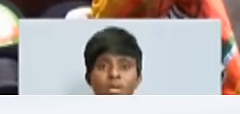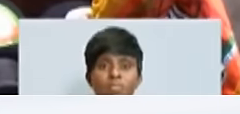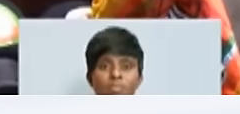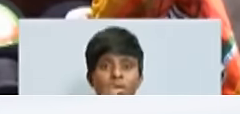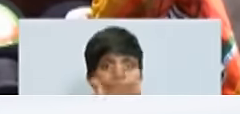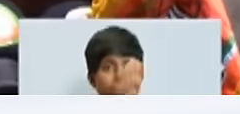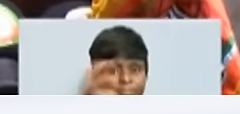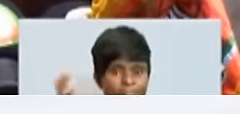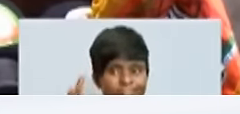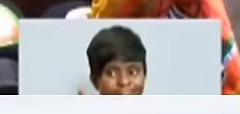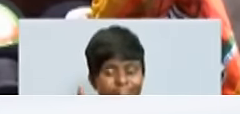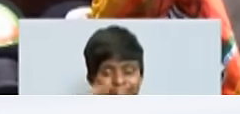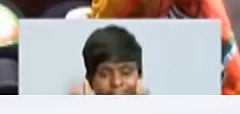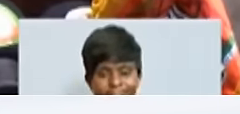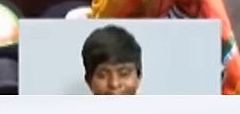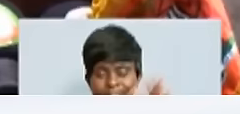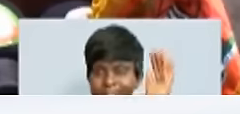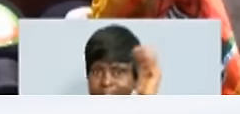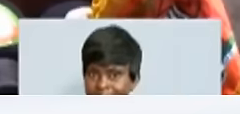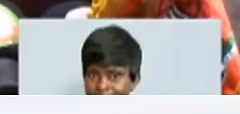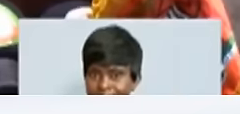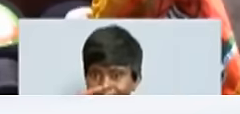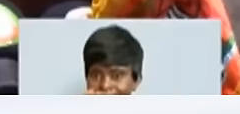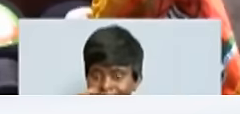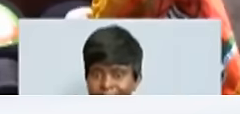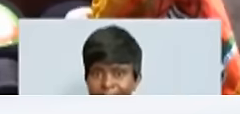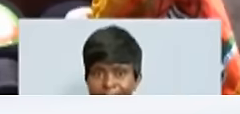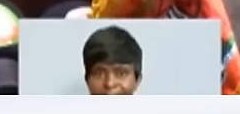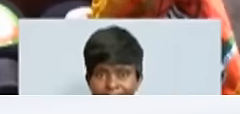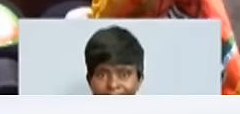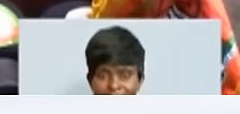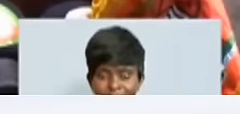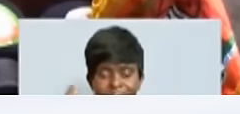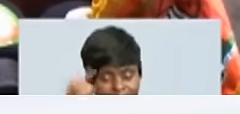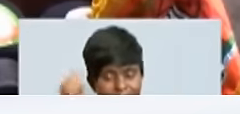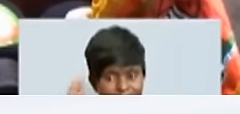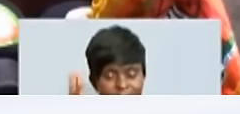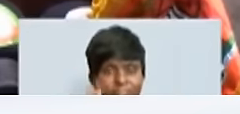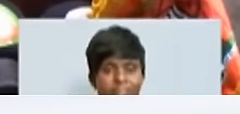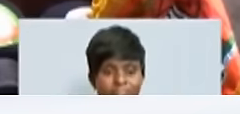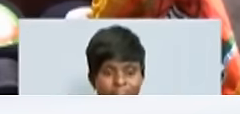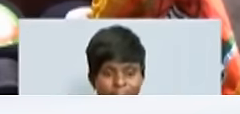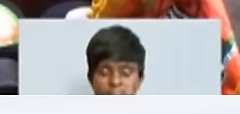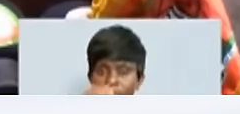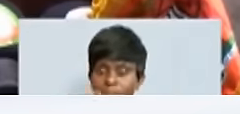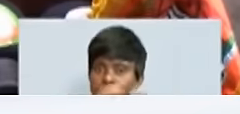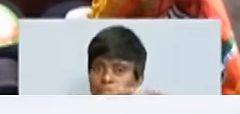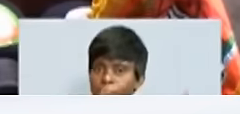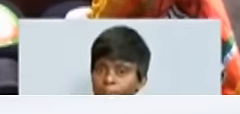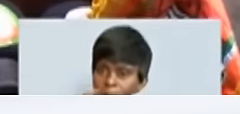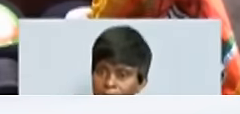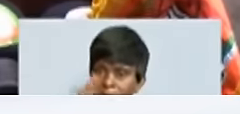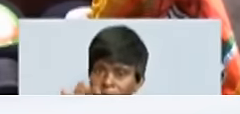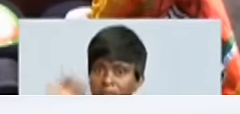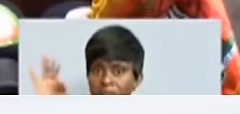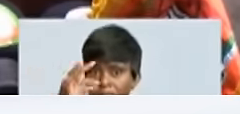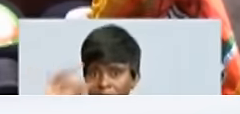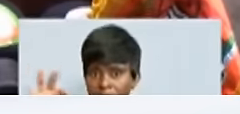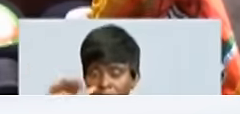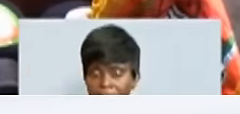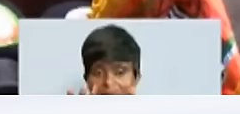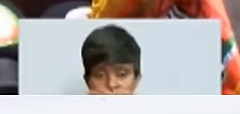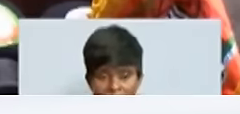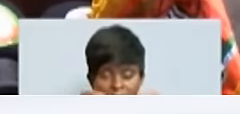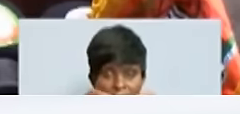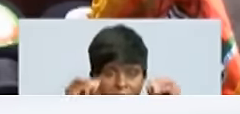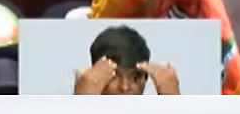and trees are vital in reducing greenhouse gas emissions. Government will work with all stakeholders in the